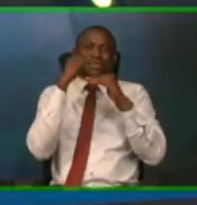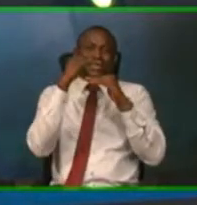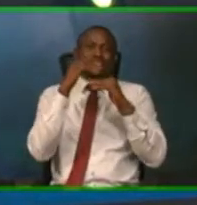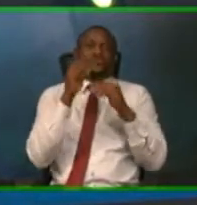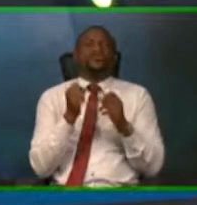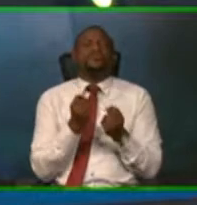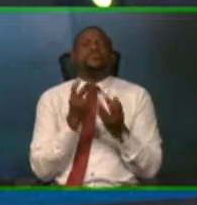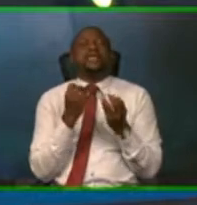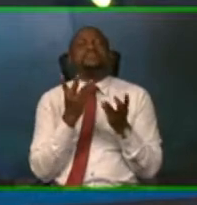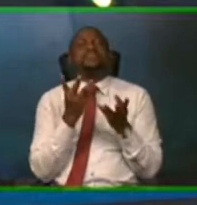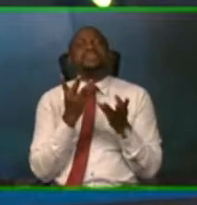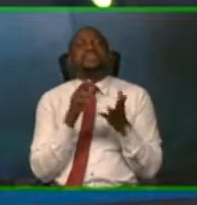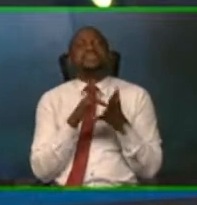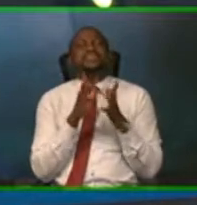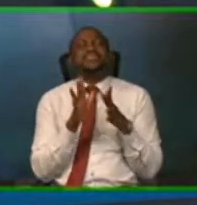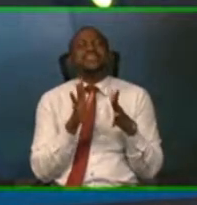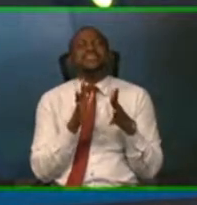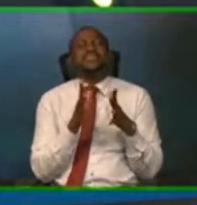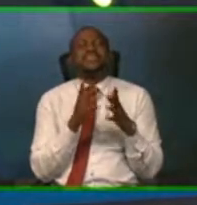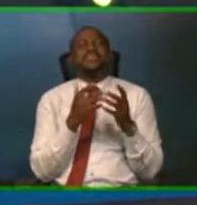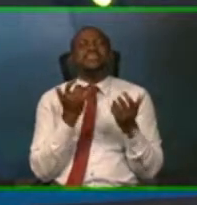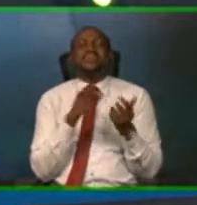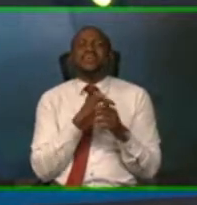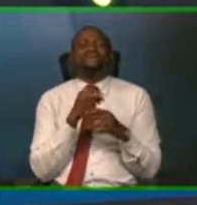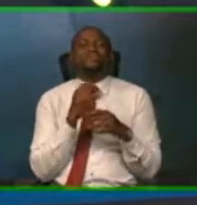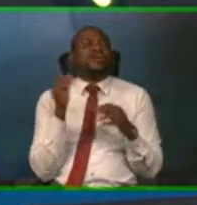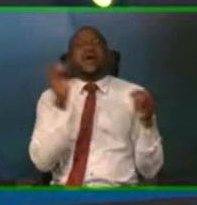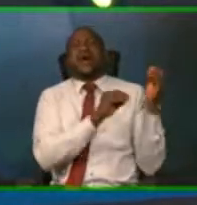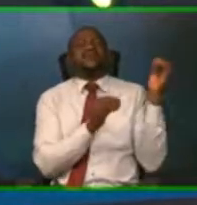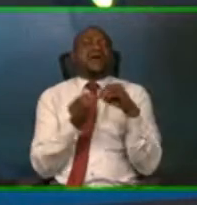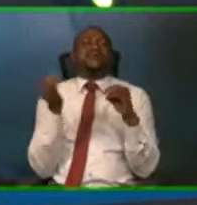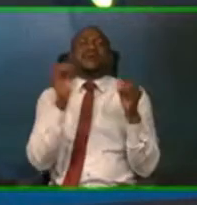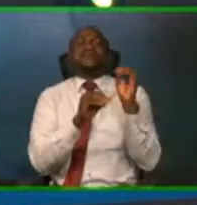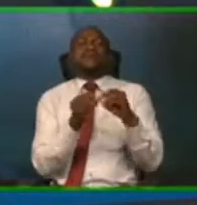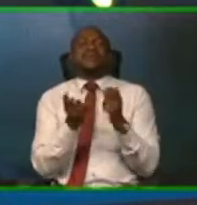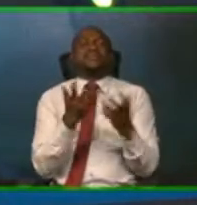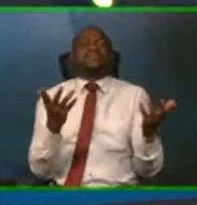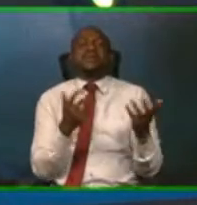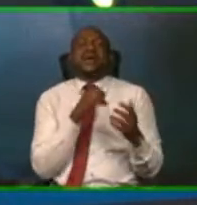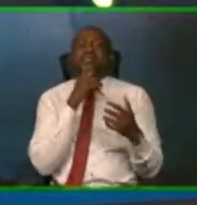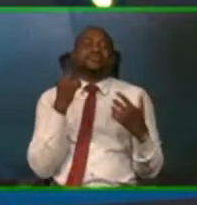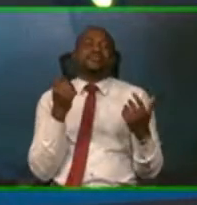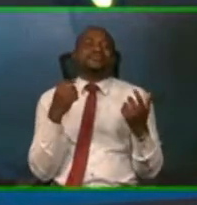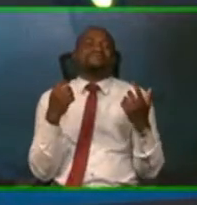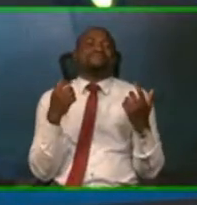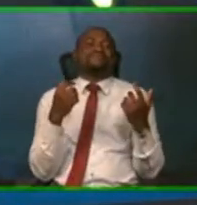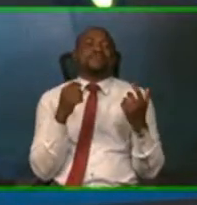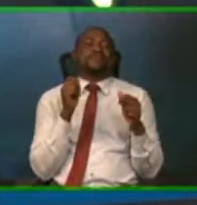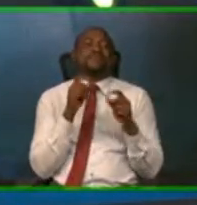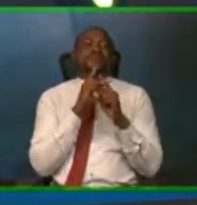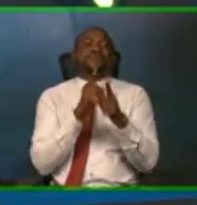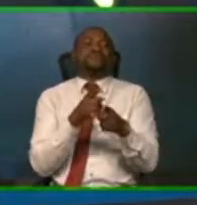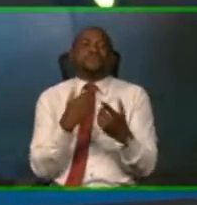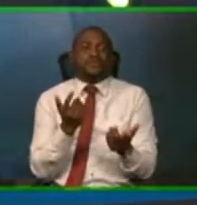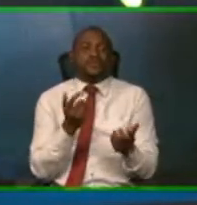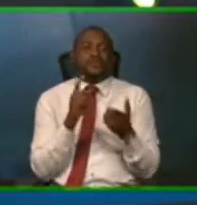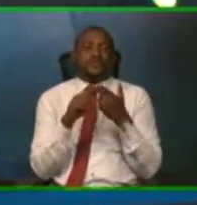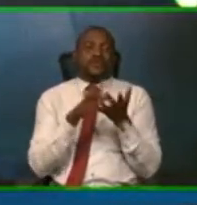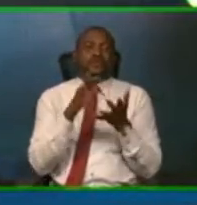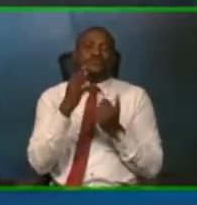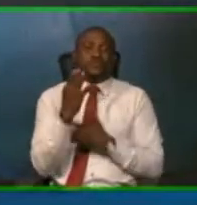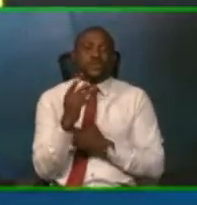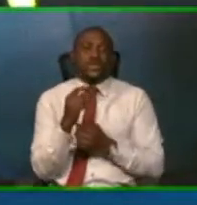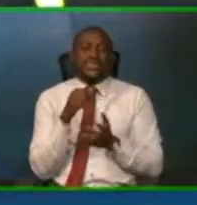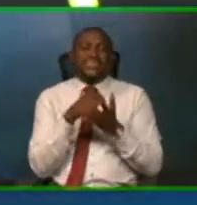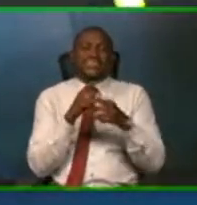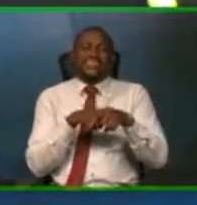believers freelance their knowledge. They add anything upon anything, and it does not equal to the glory of God. It is time for us